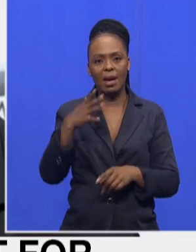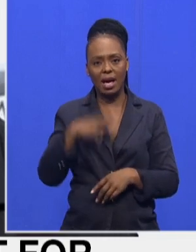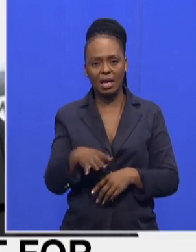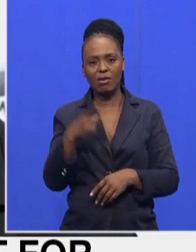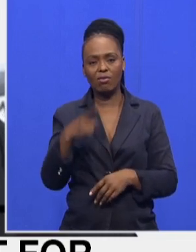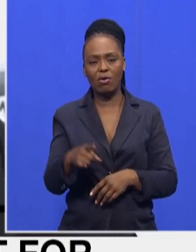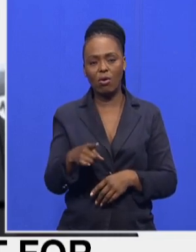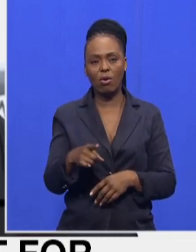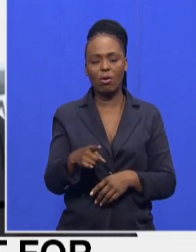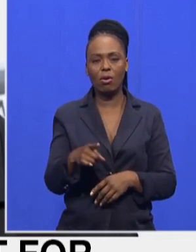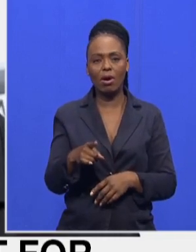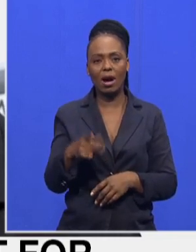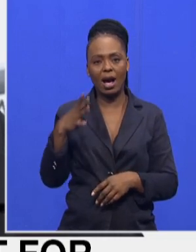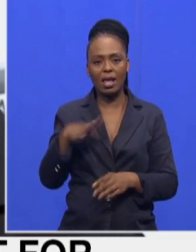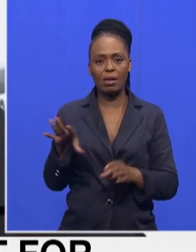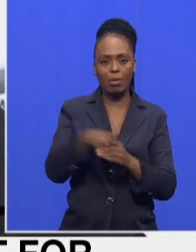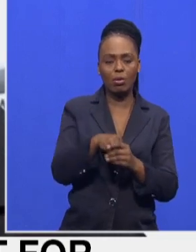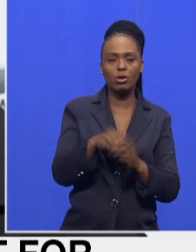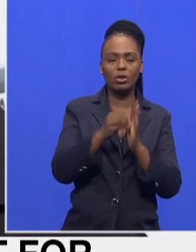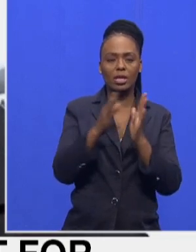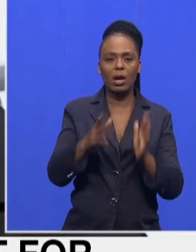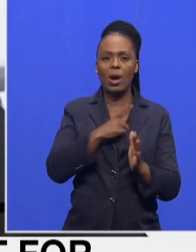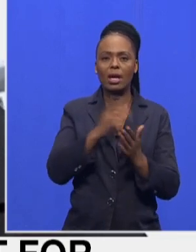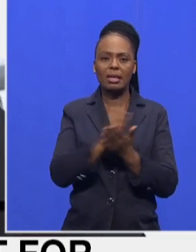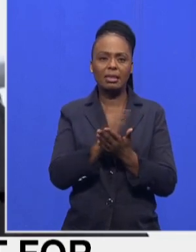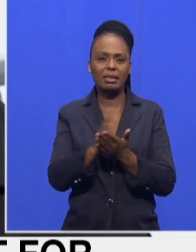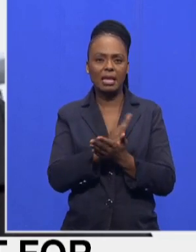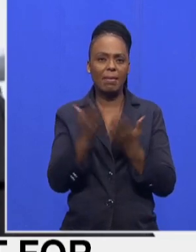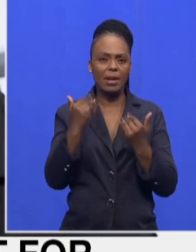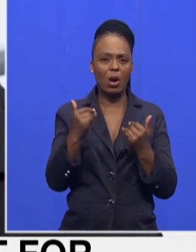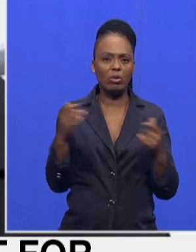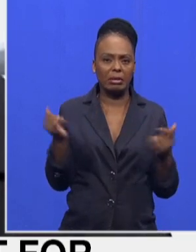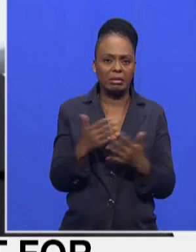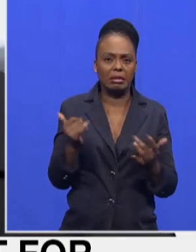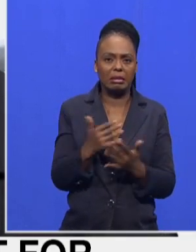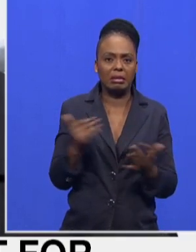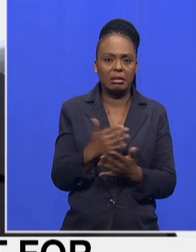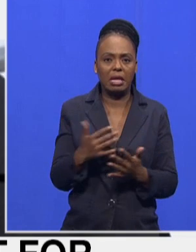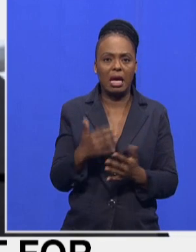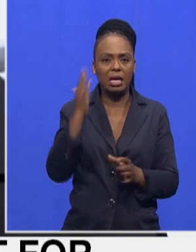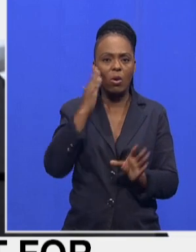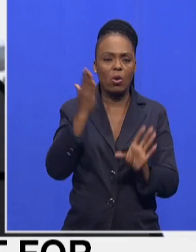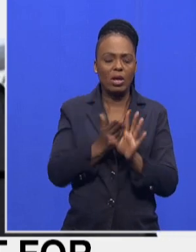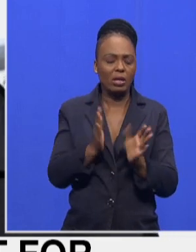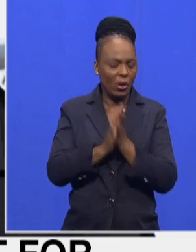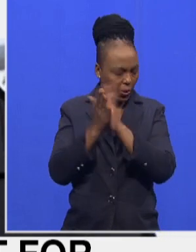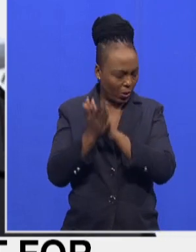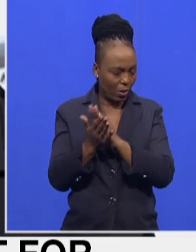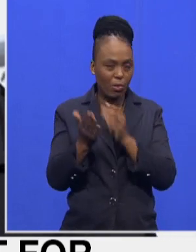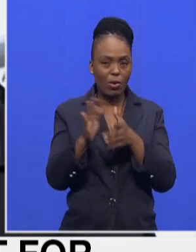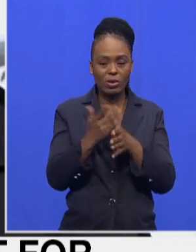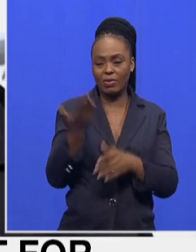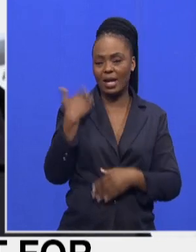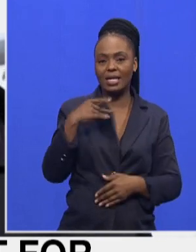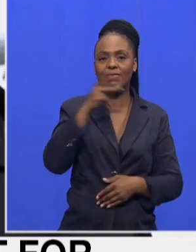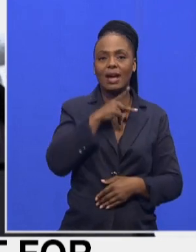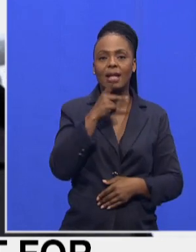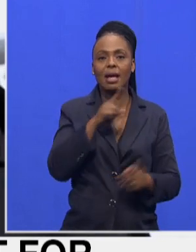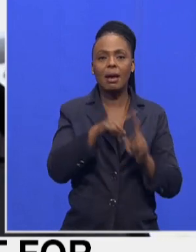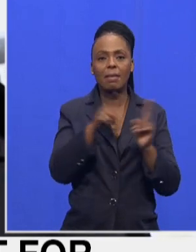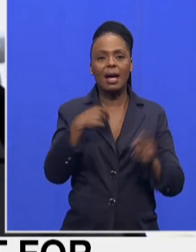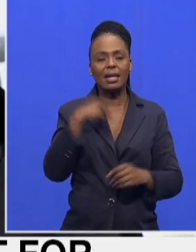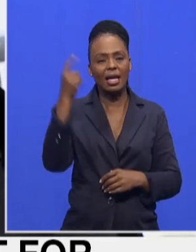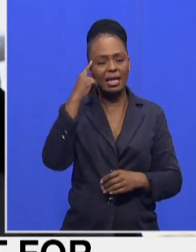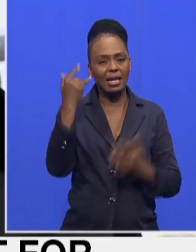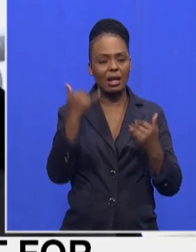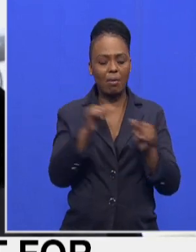be made, because also a lot of students have been traumatized from the events of Friday. But the law faculty has now decided to just move lectures